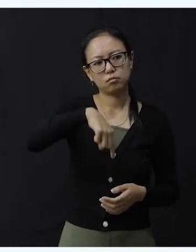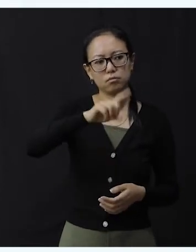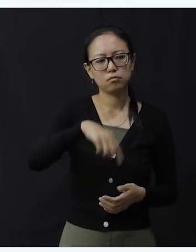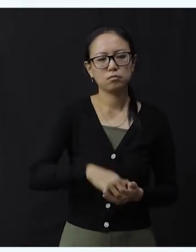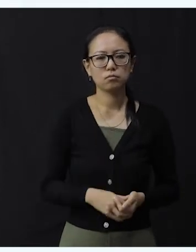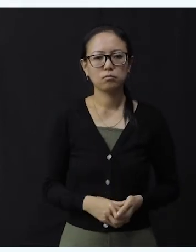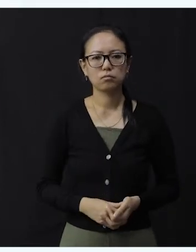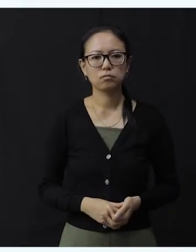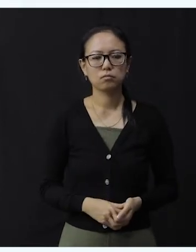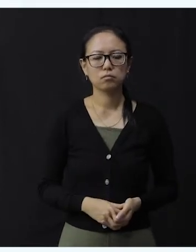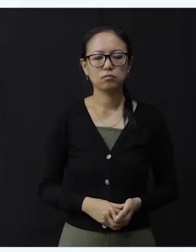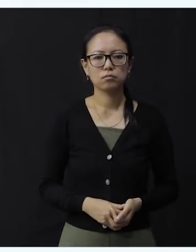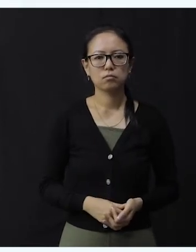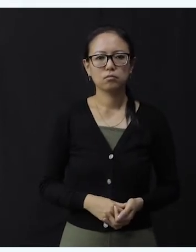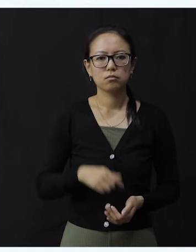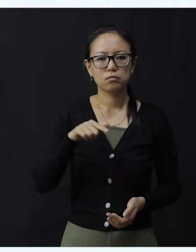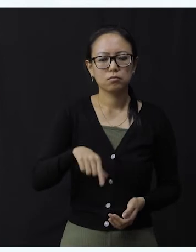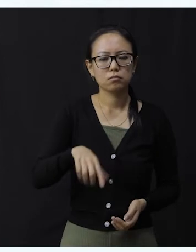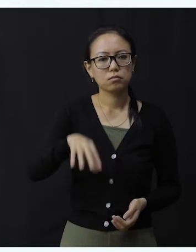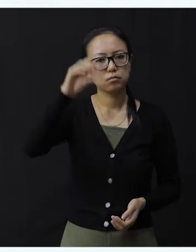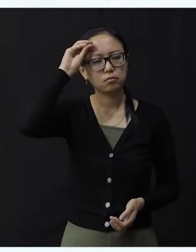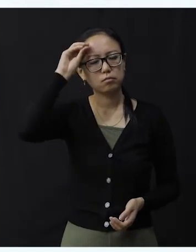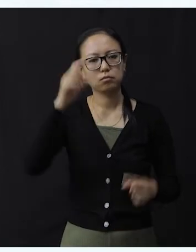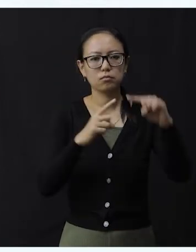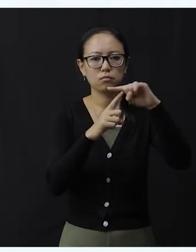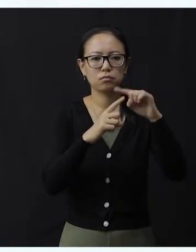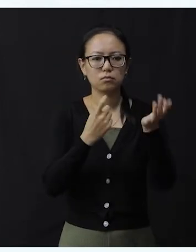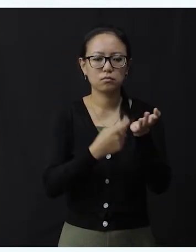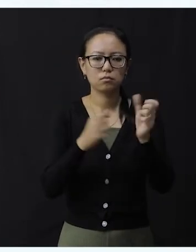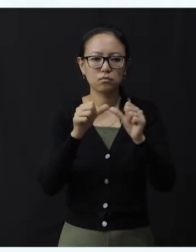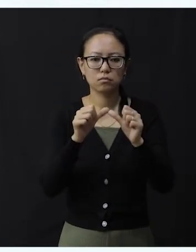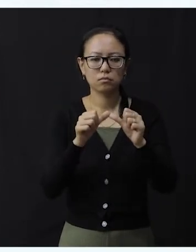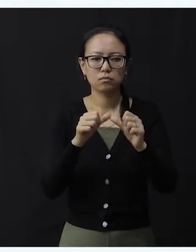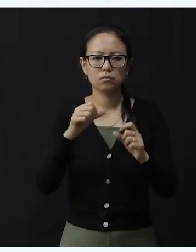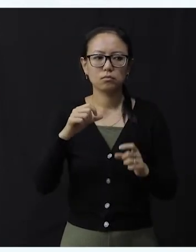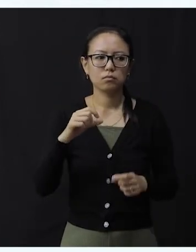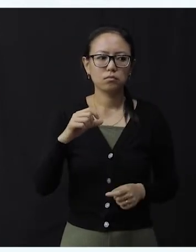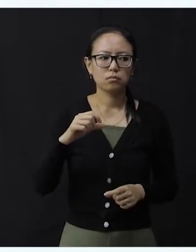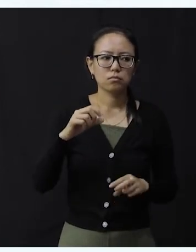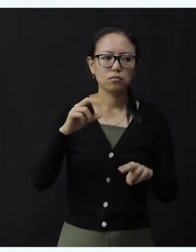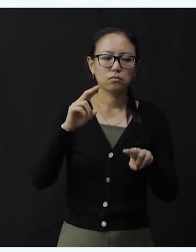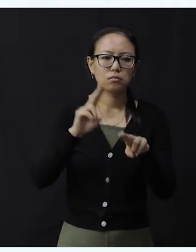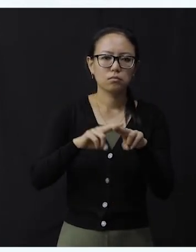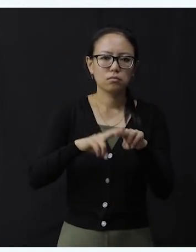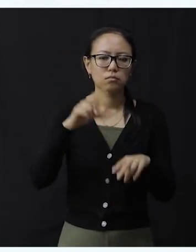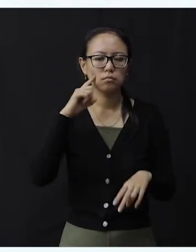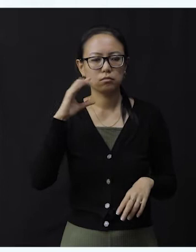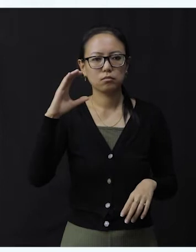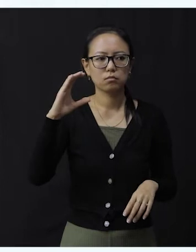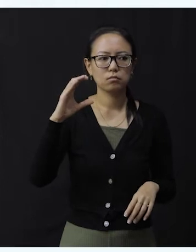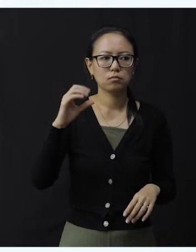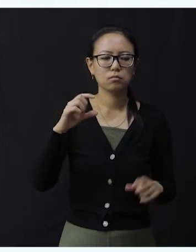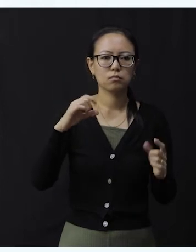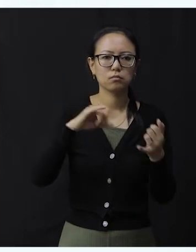Now let us learn about the traffic signals. Students, I hope you have seen this on the road. So there is